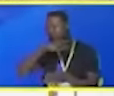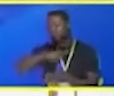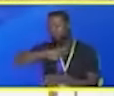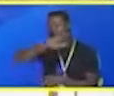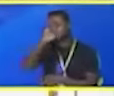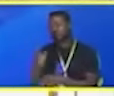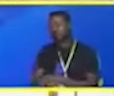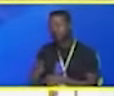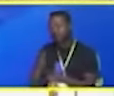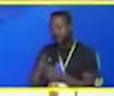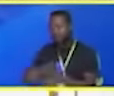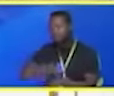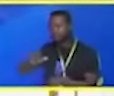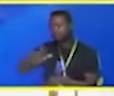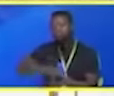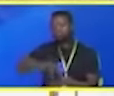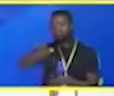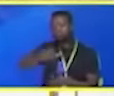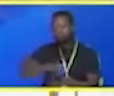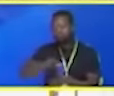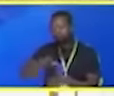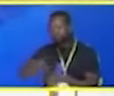means that they would have entered an aircraft. They may have been there, they